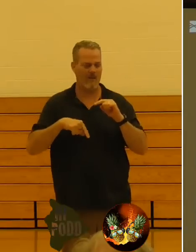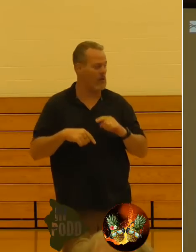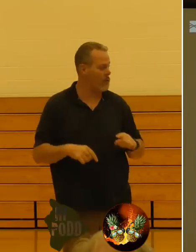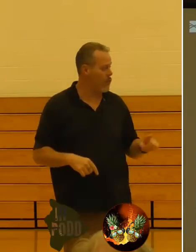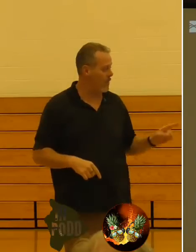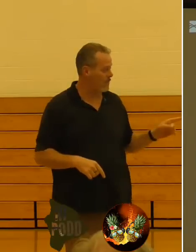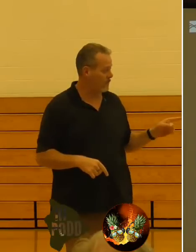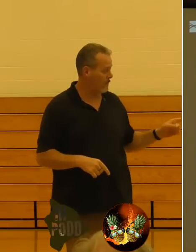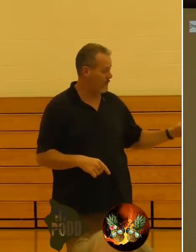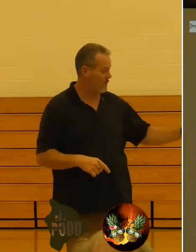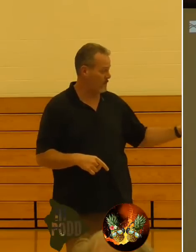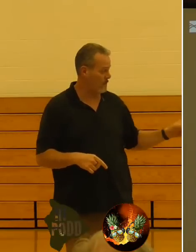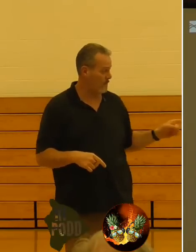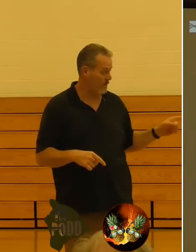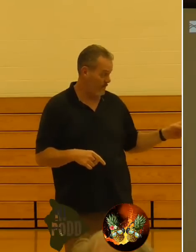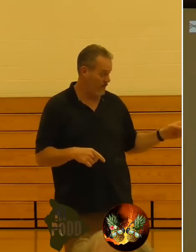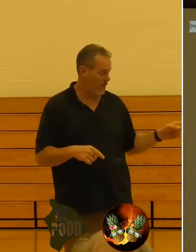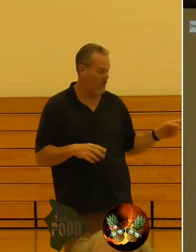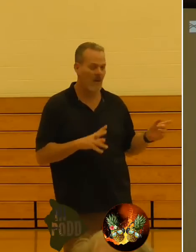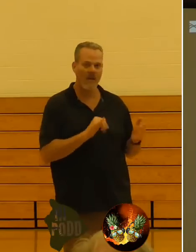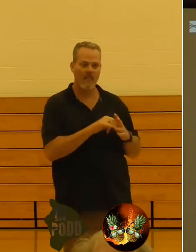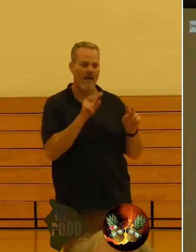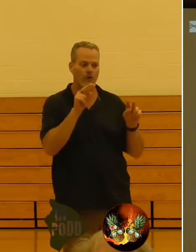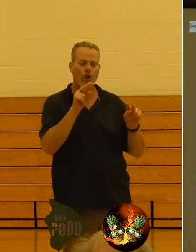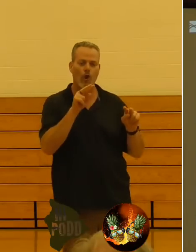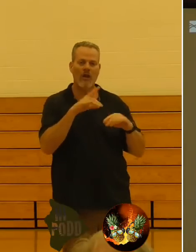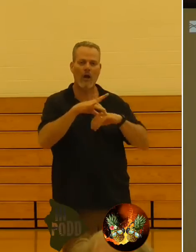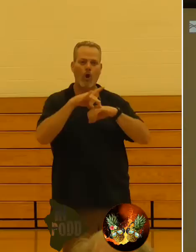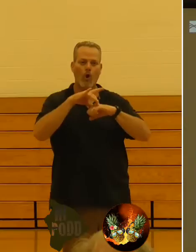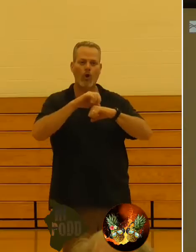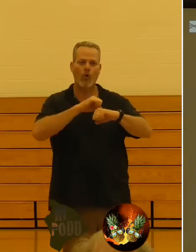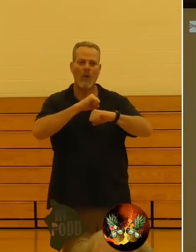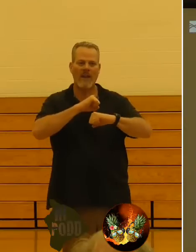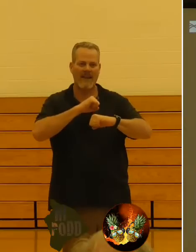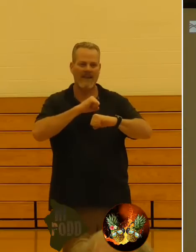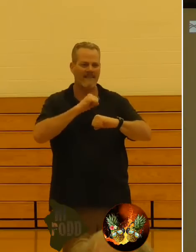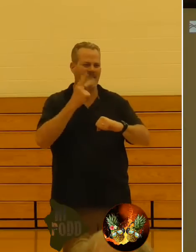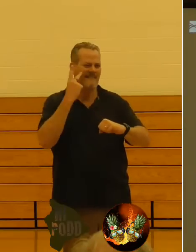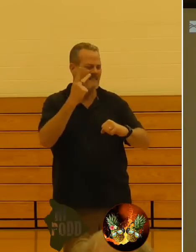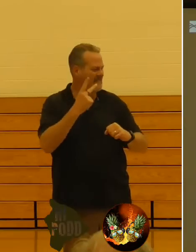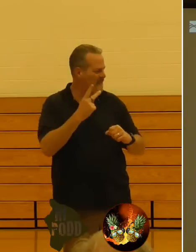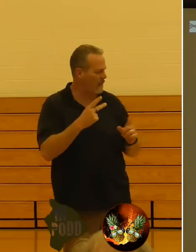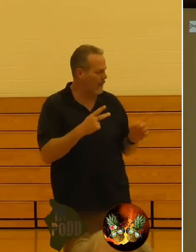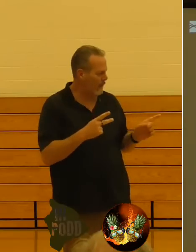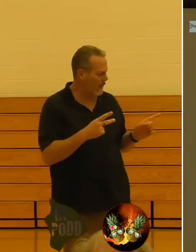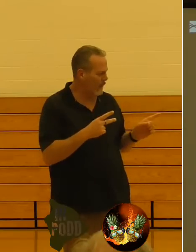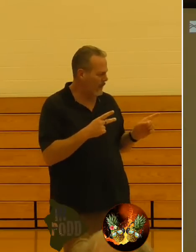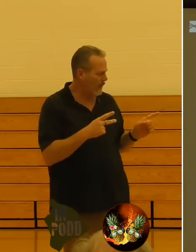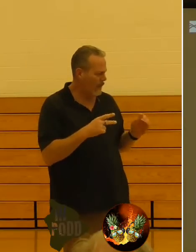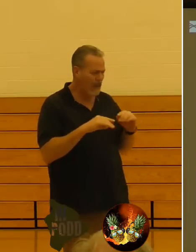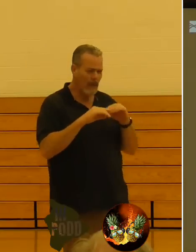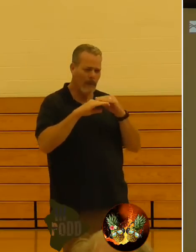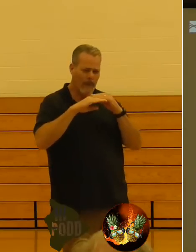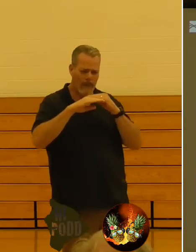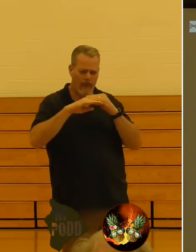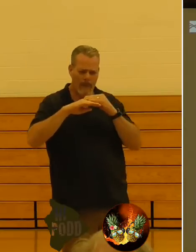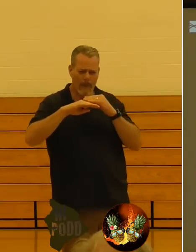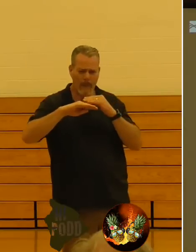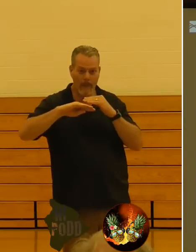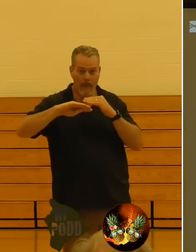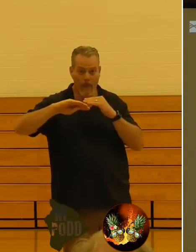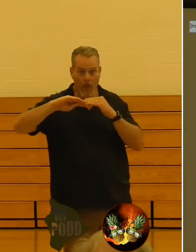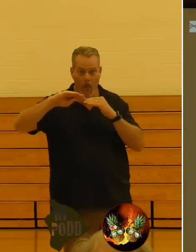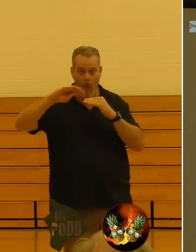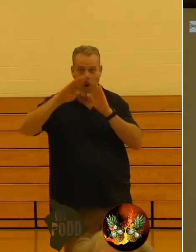plot is also looking at seismicity, and you can see we had some ambient level and then started to climb